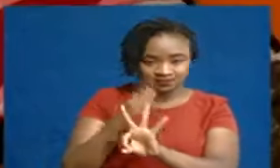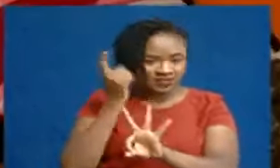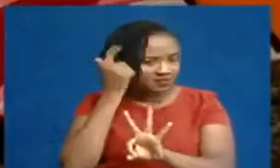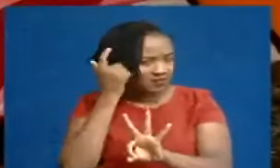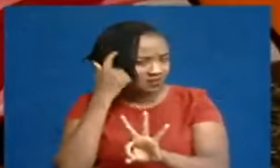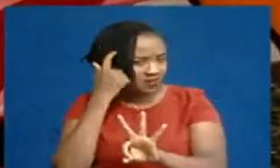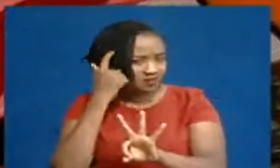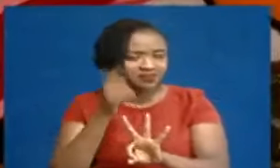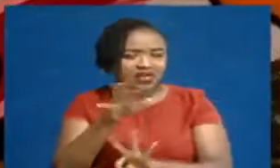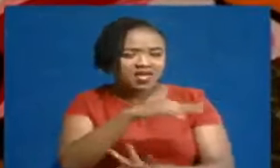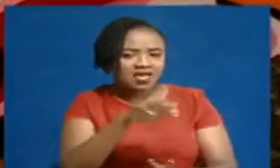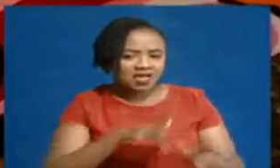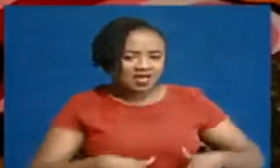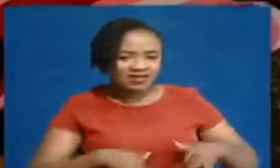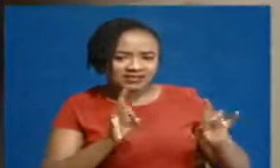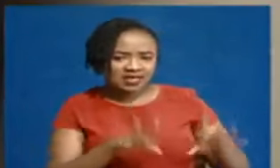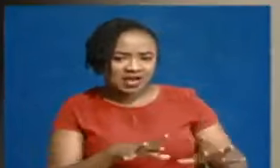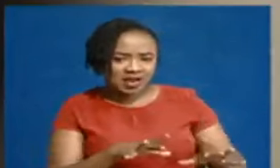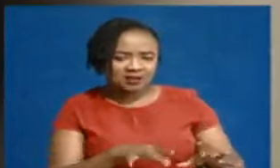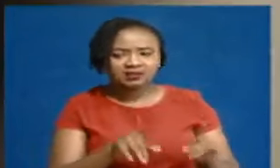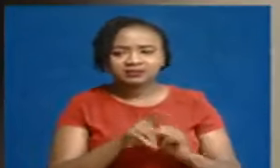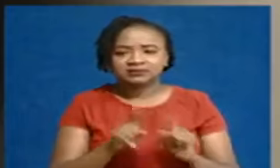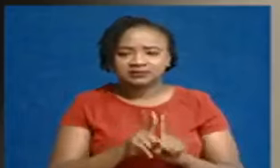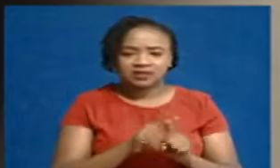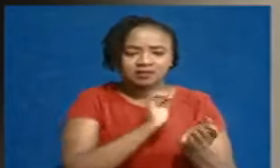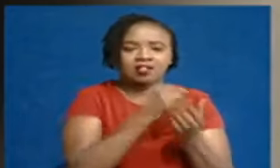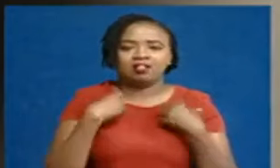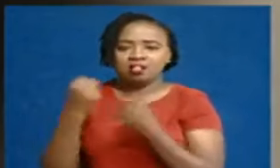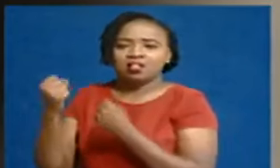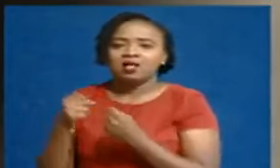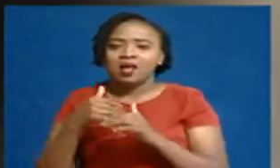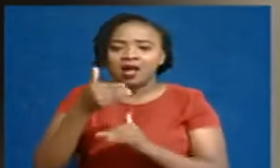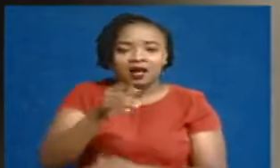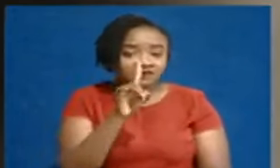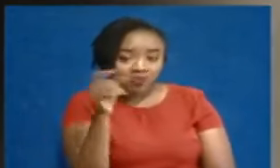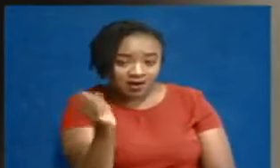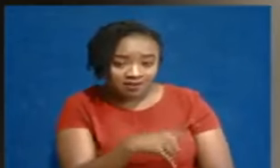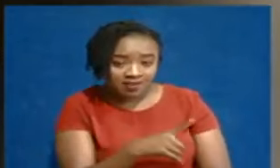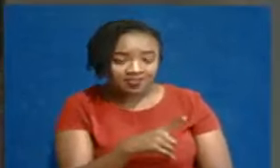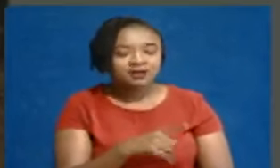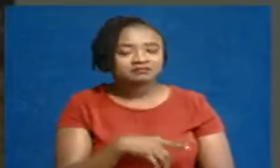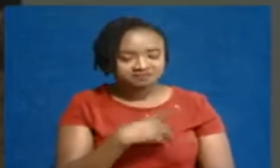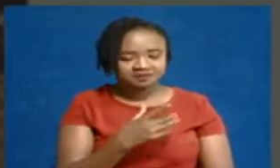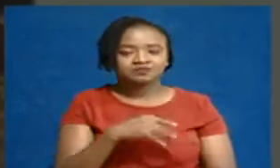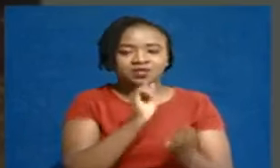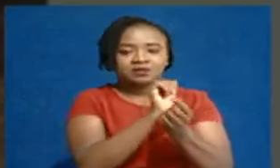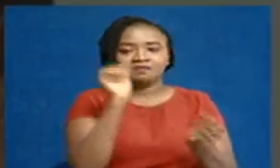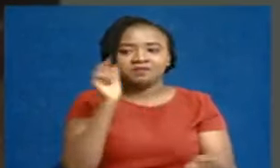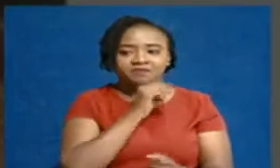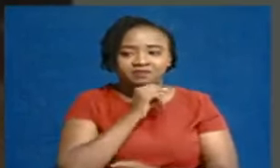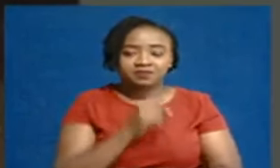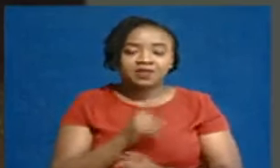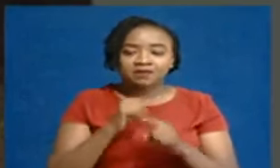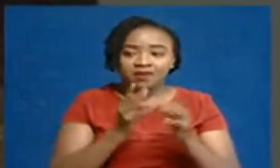and Mlolongo on August 19th before being released a month later on September 19th. The three true